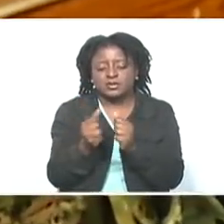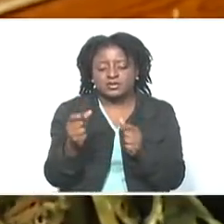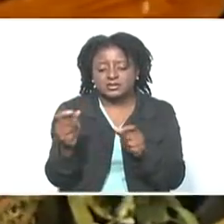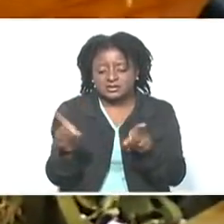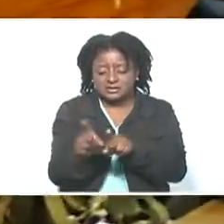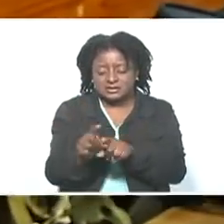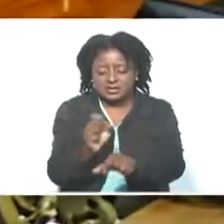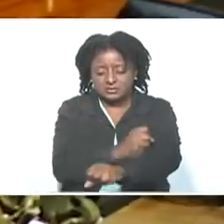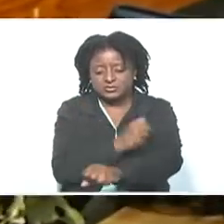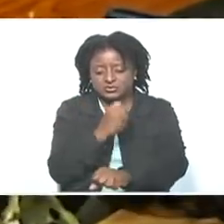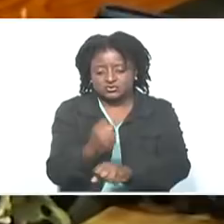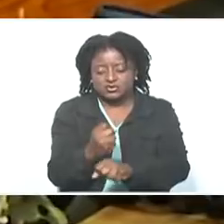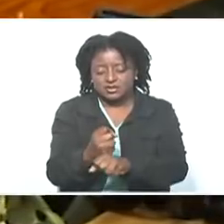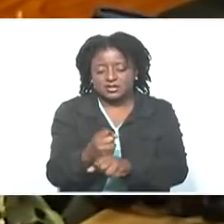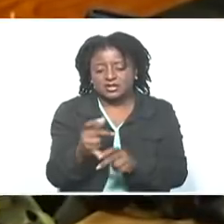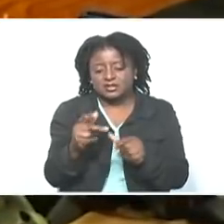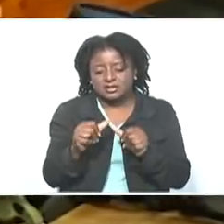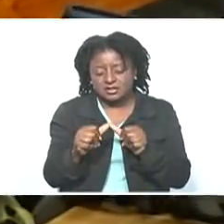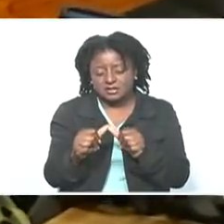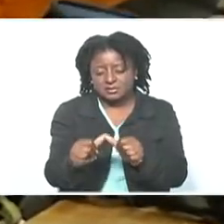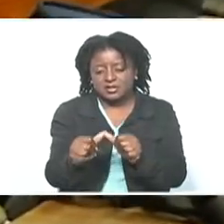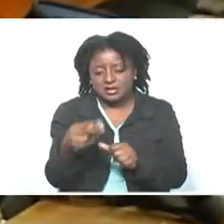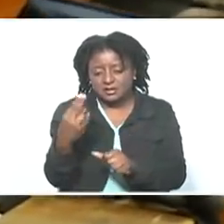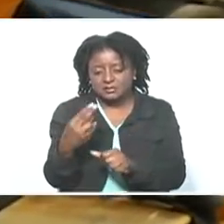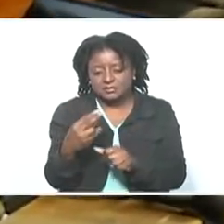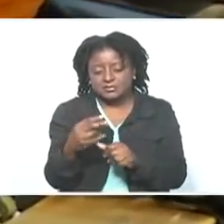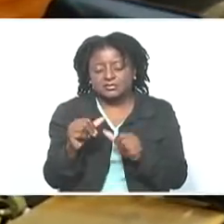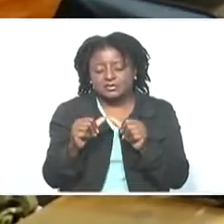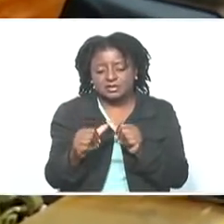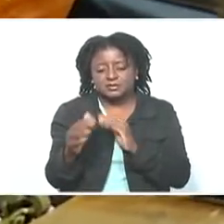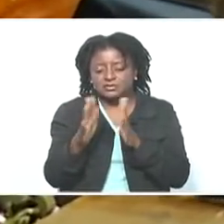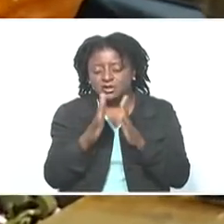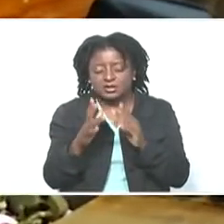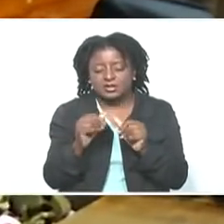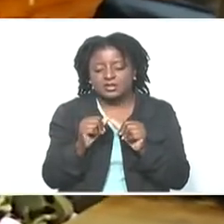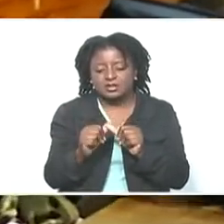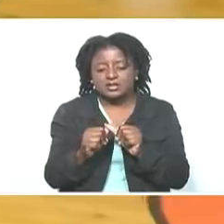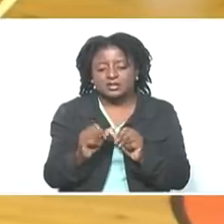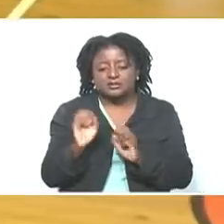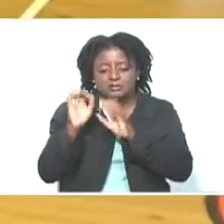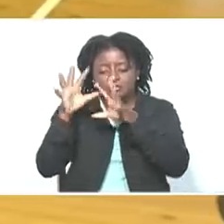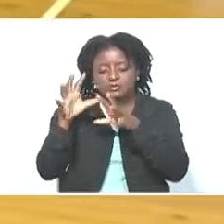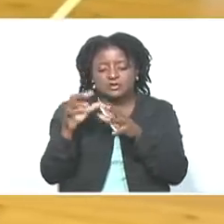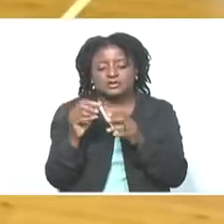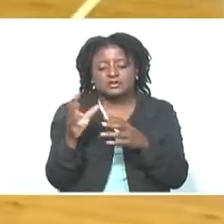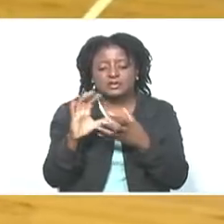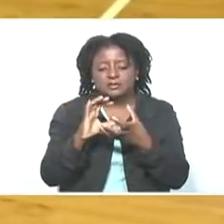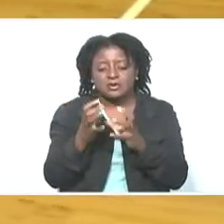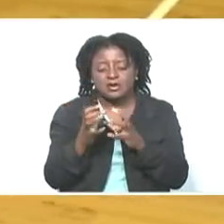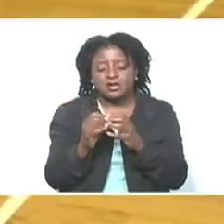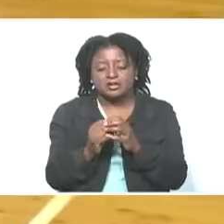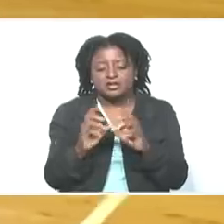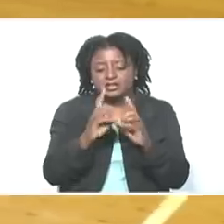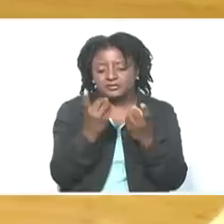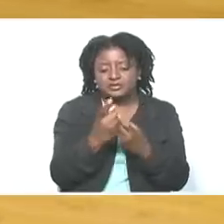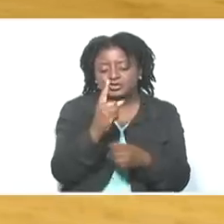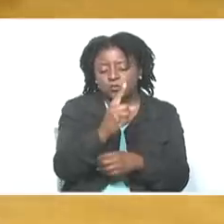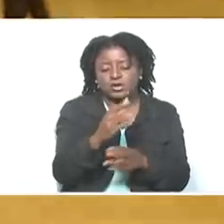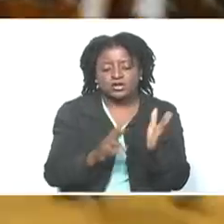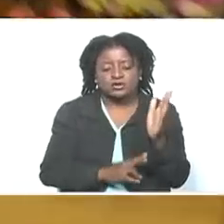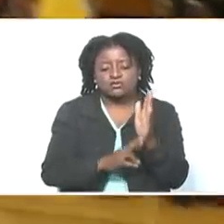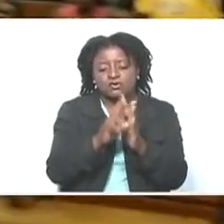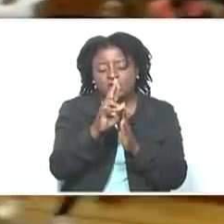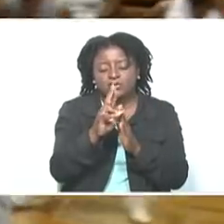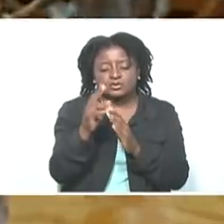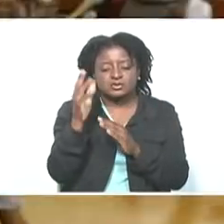half and keep it up. Just gotta be offensively, keep talking, keep swinging the ball, and we should be all right. As for Division 1, the Rockets will look to even